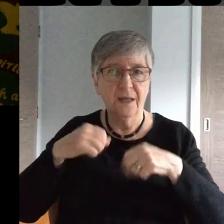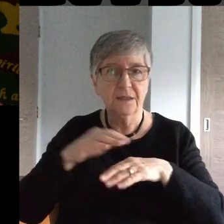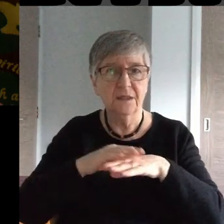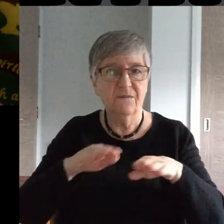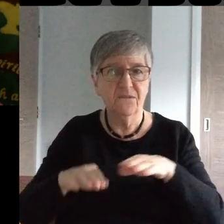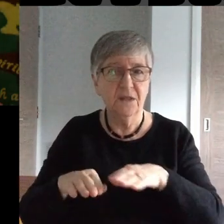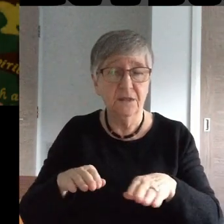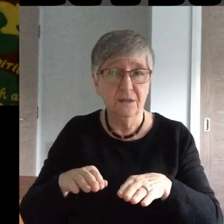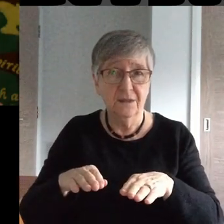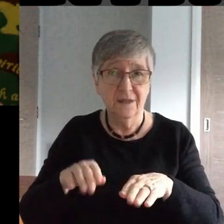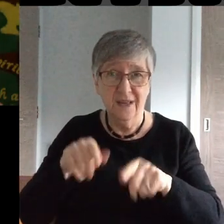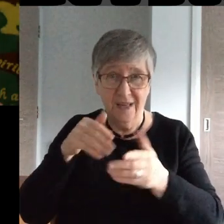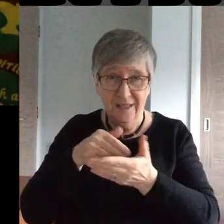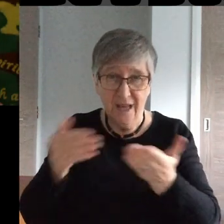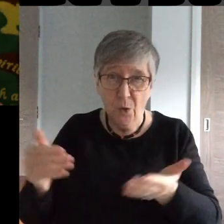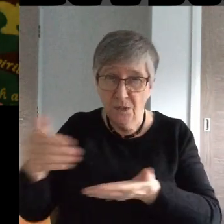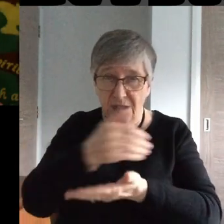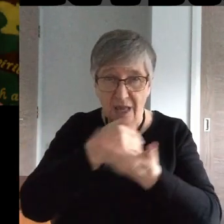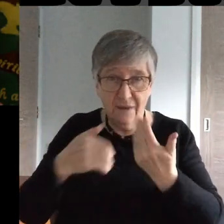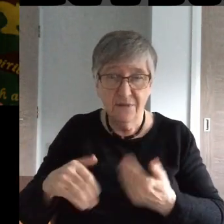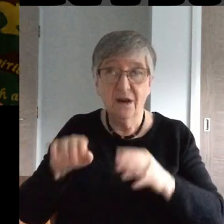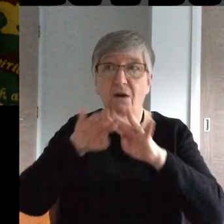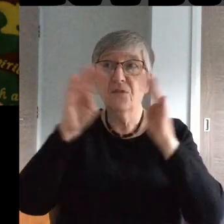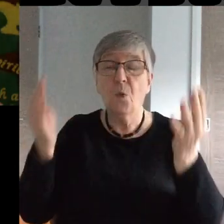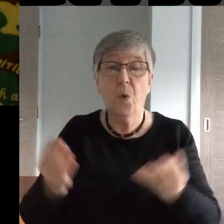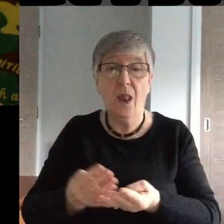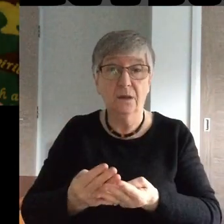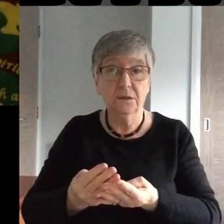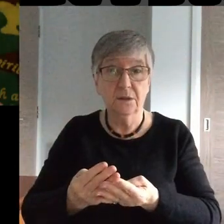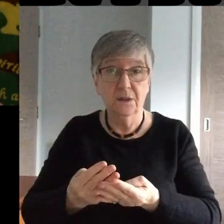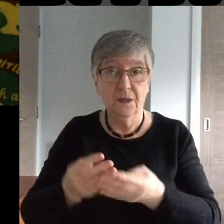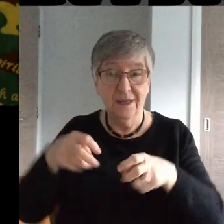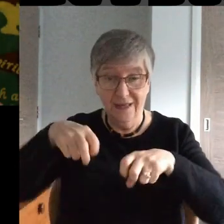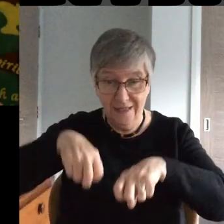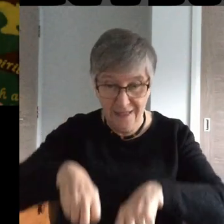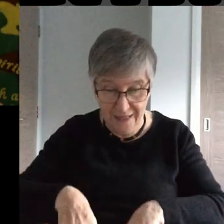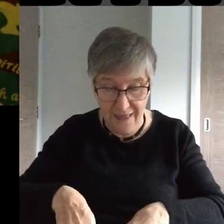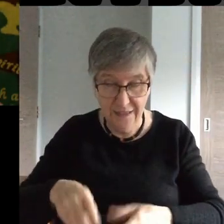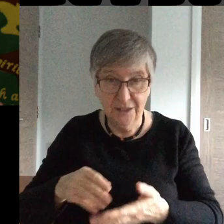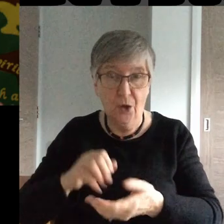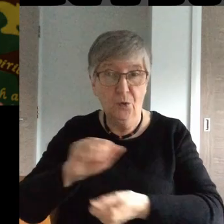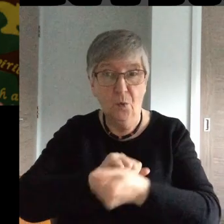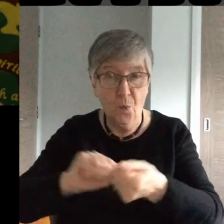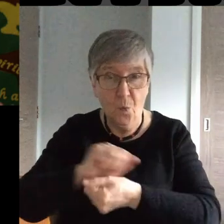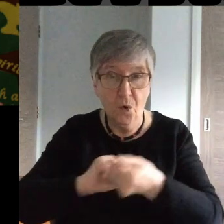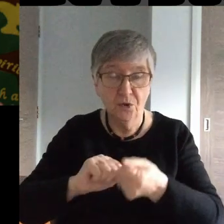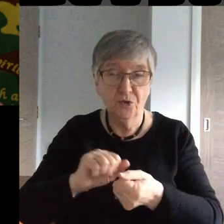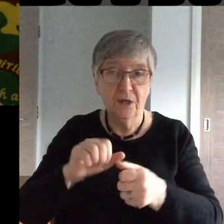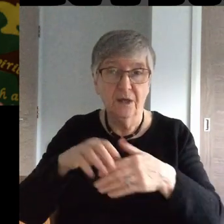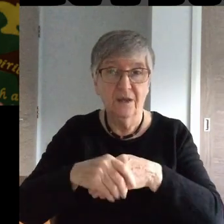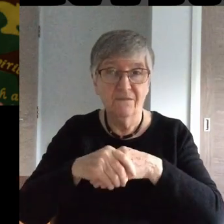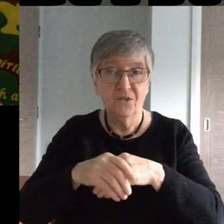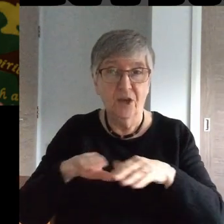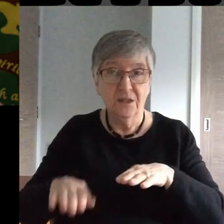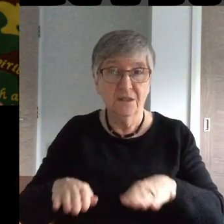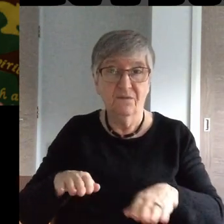God himself, the Saviour of the world, getting on his hands and on his knees and washing his disciples' feet.